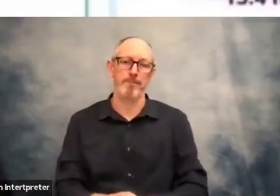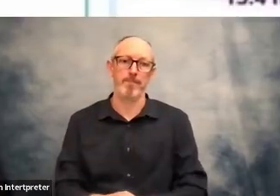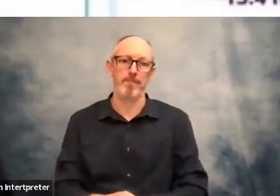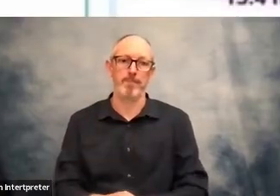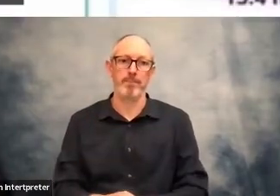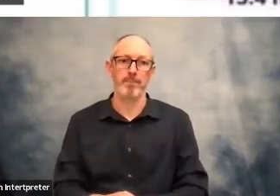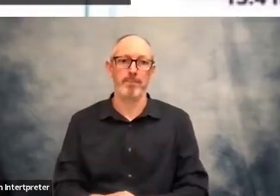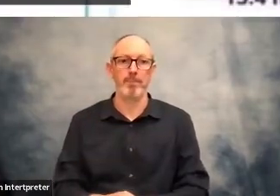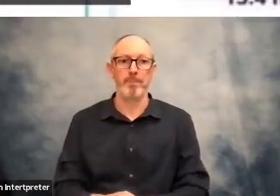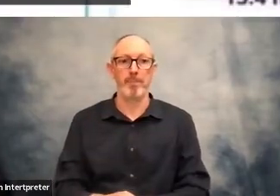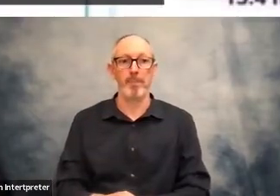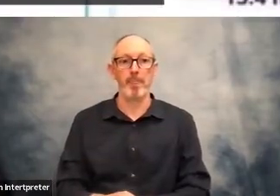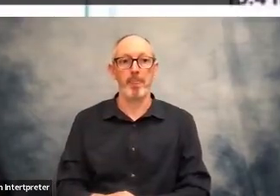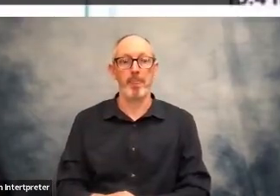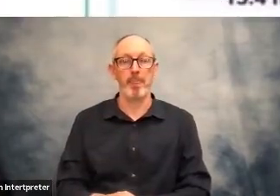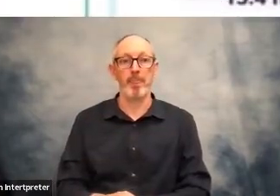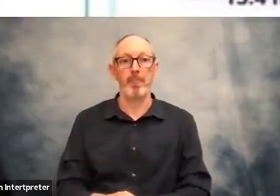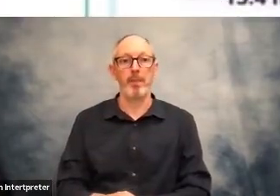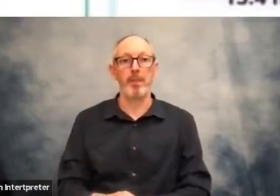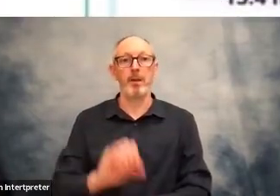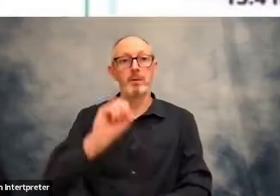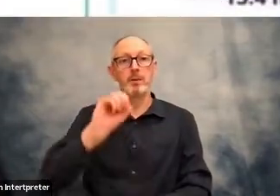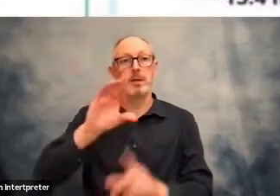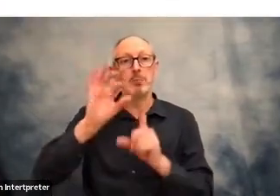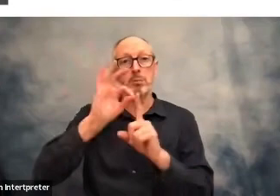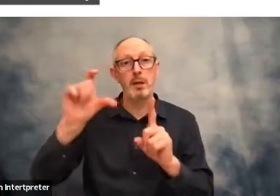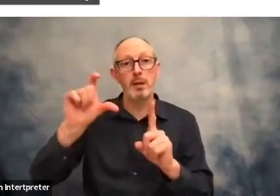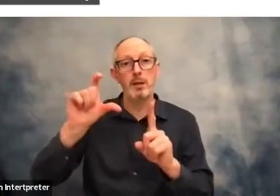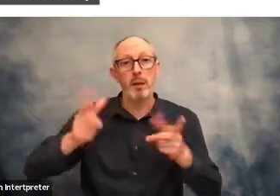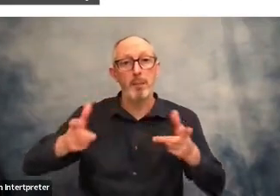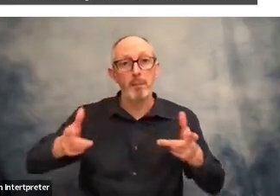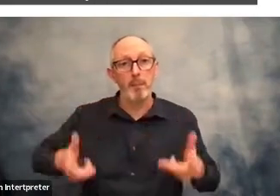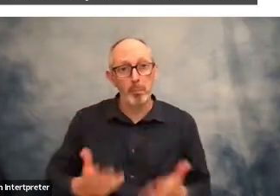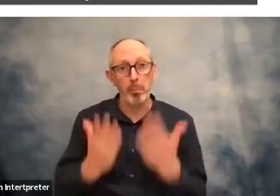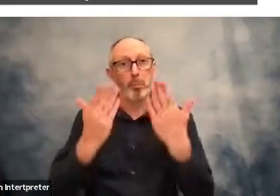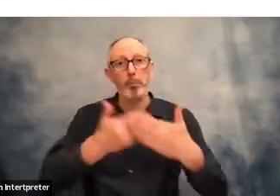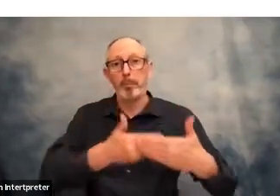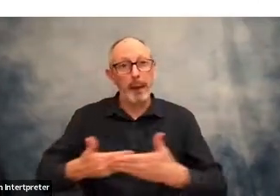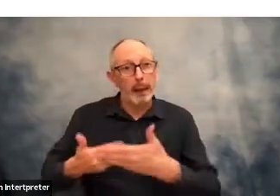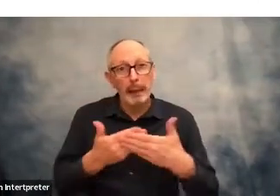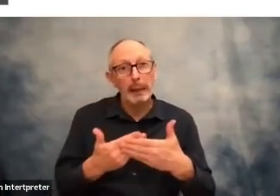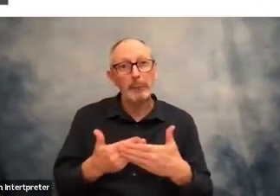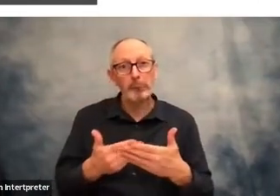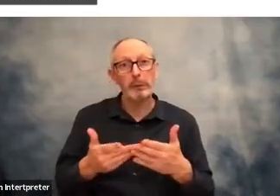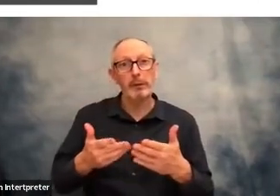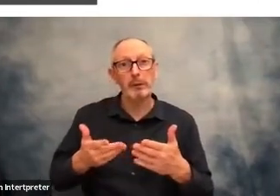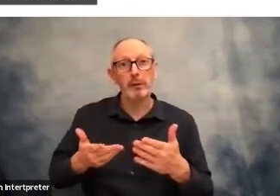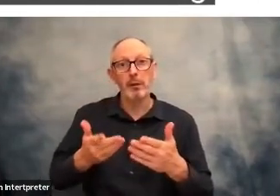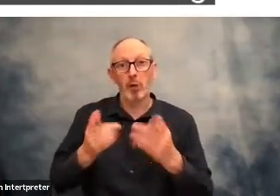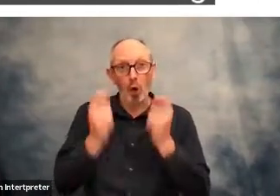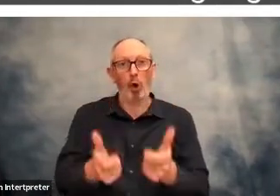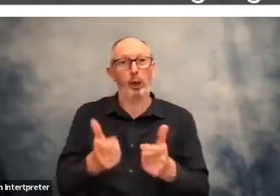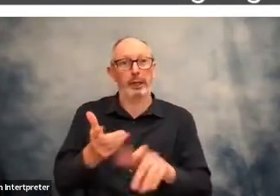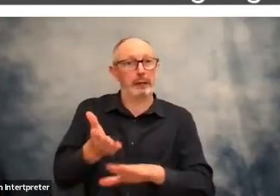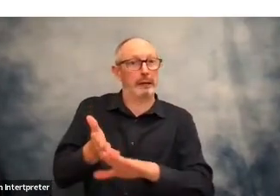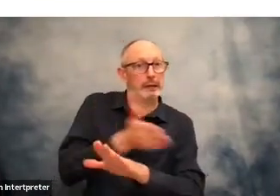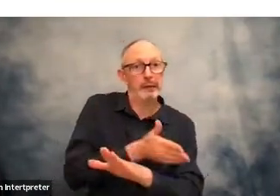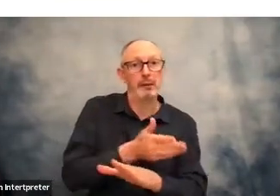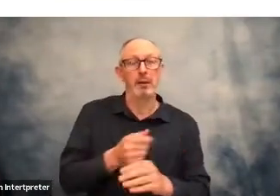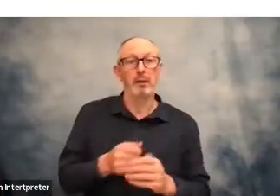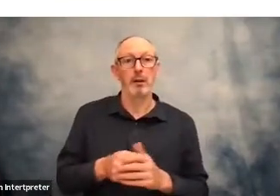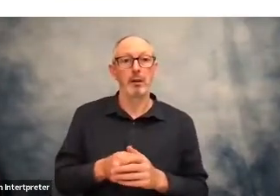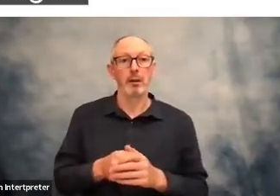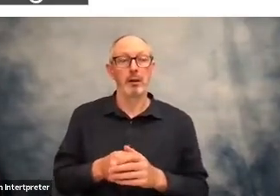Globally, 1 in 10 babies is born premature. In the NICU, traditional clothes just don't work. Forcing regular